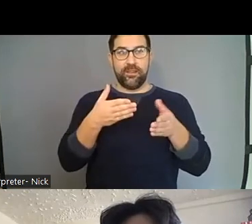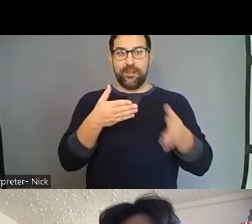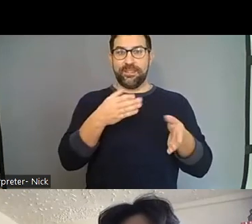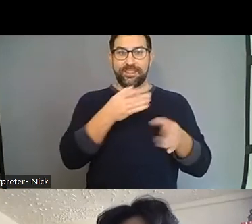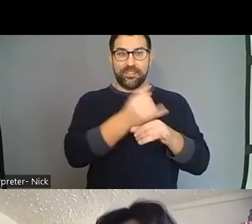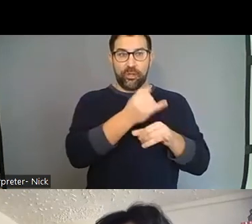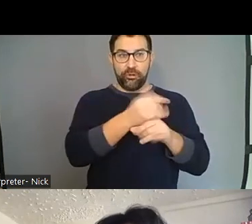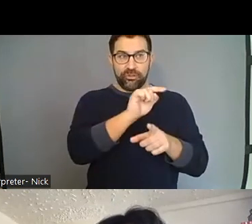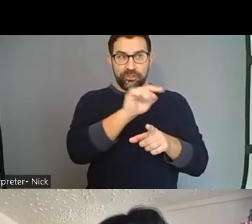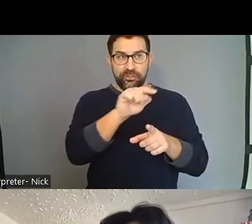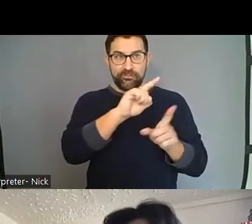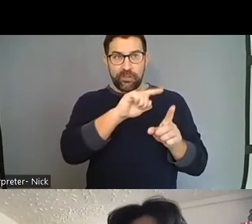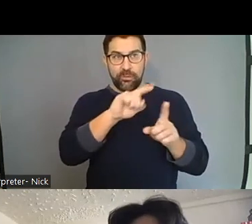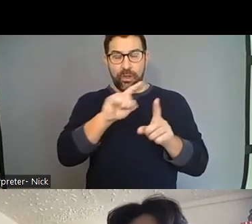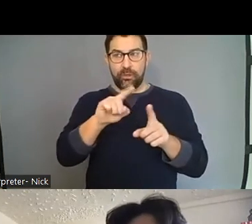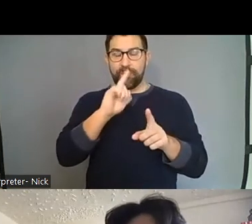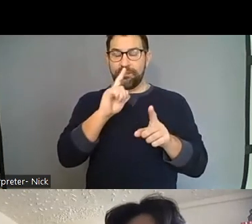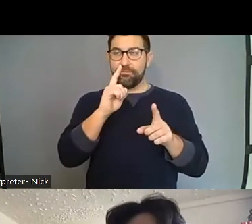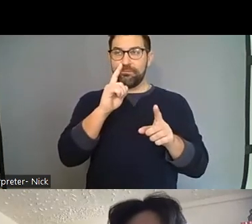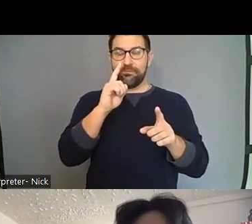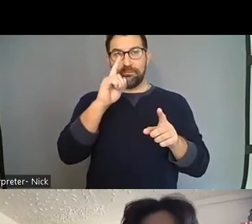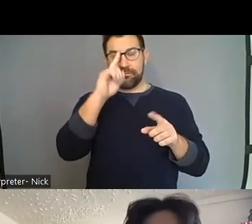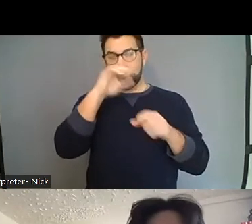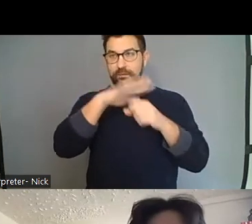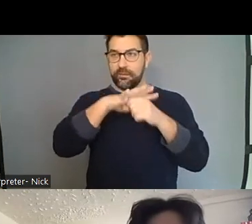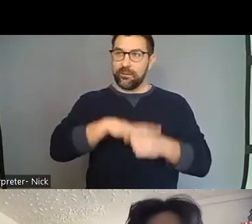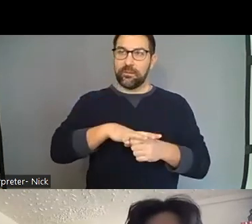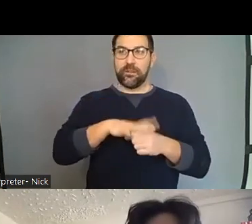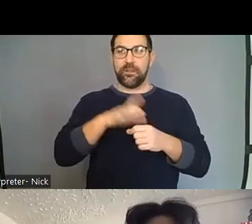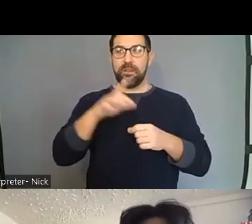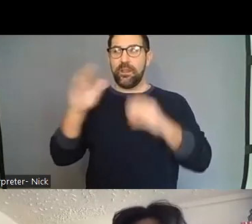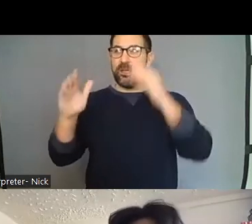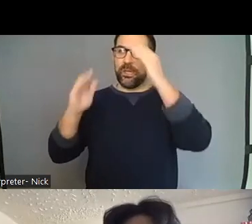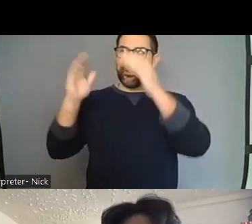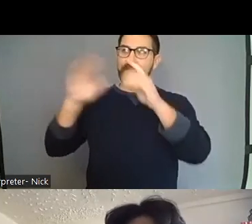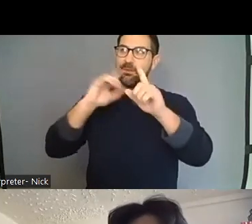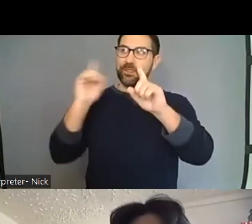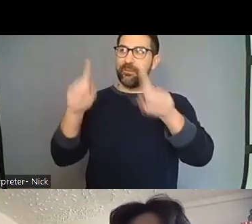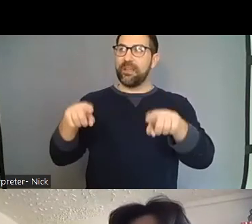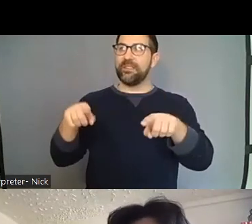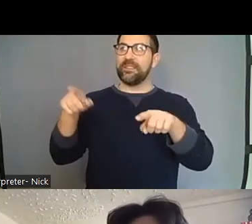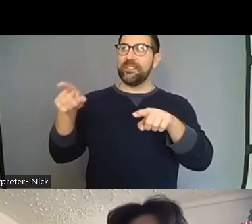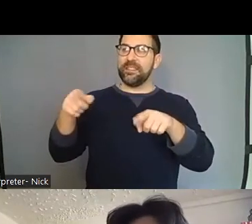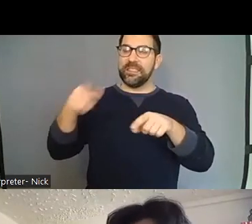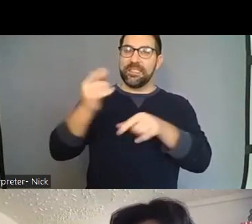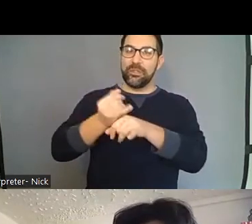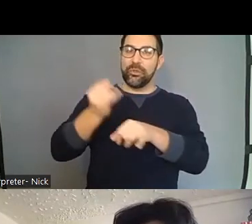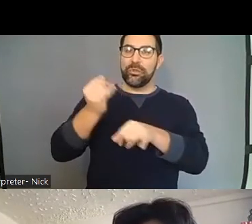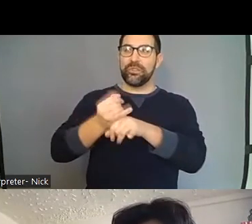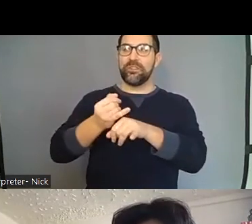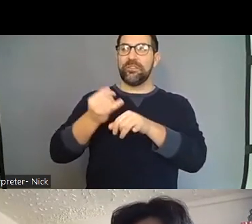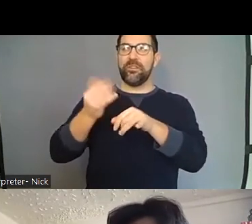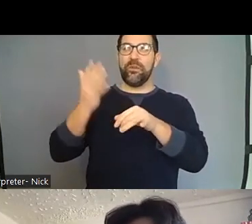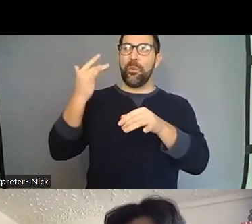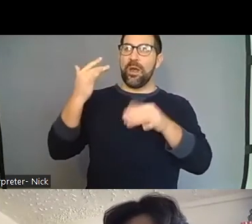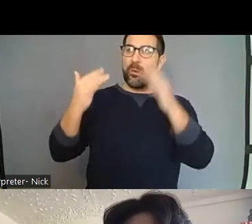and wondering and thinking, like, why are these responses from the adults in these institutions, or why is this how